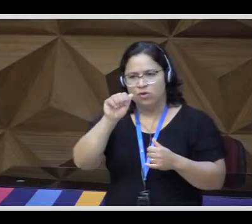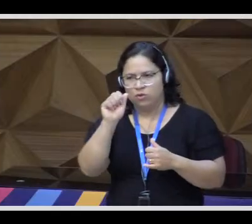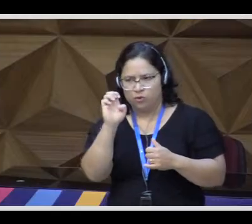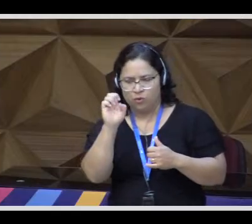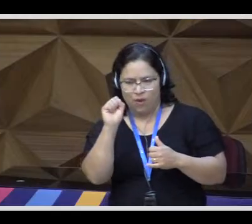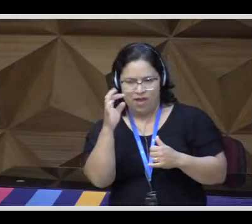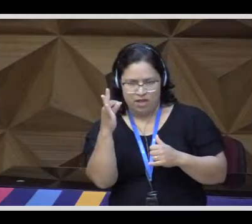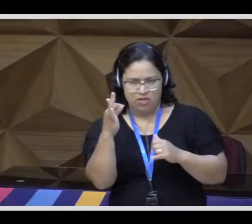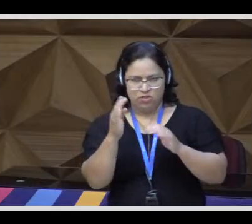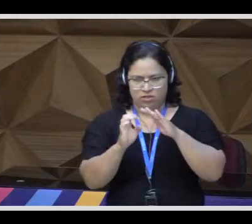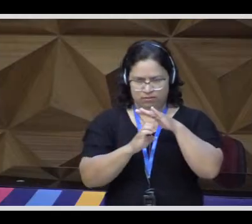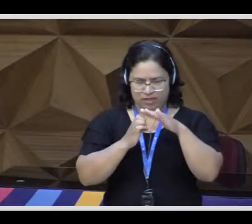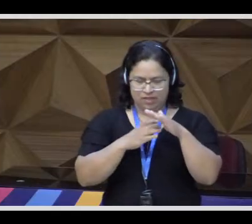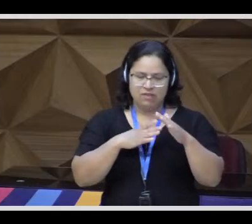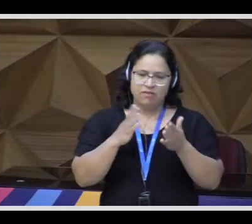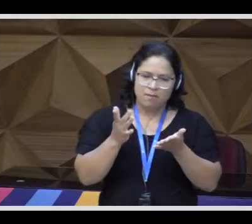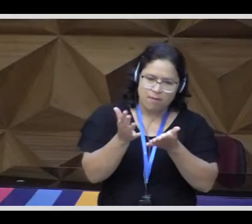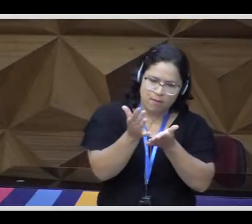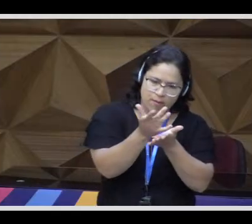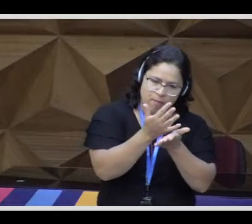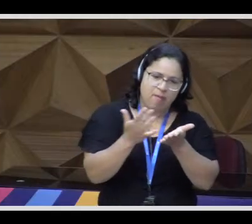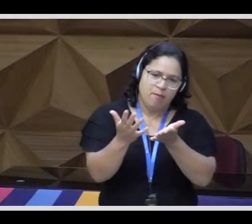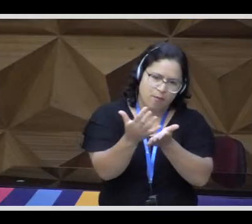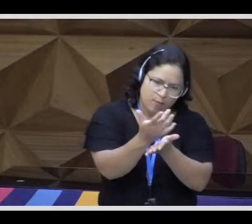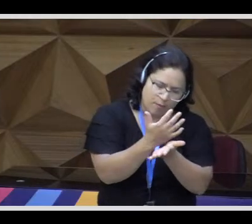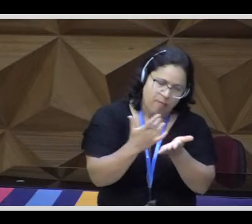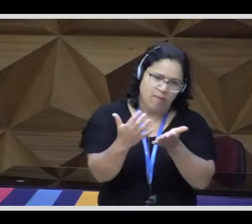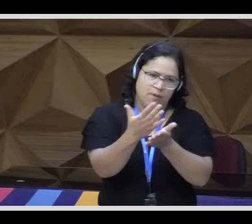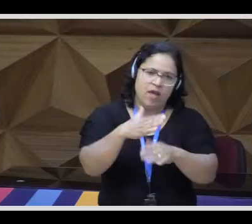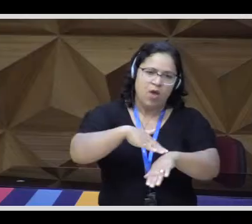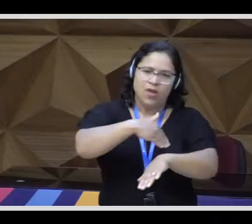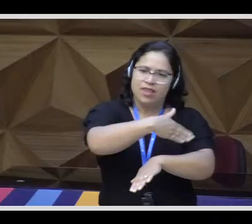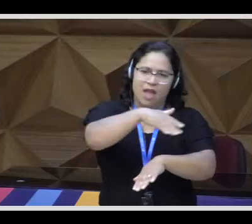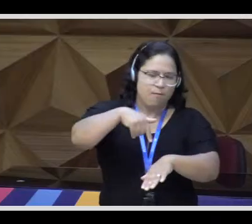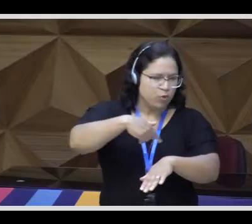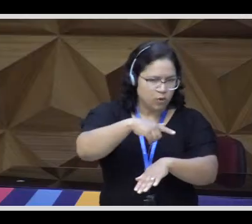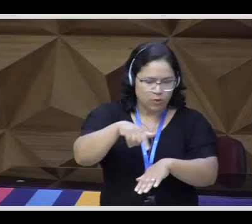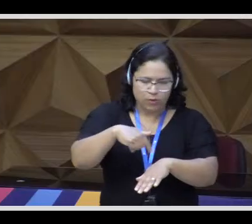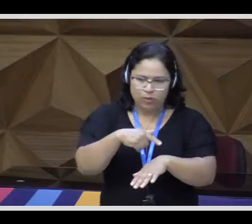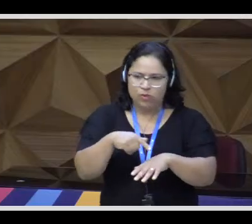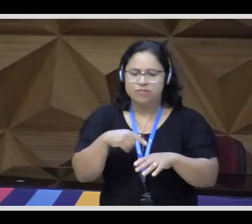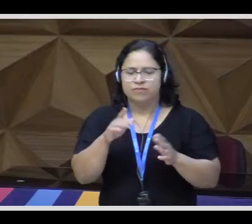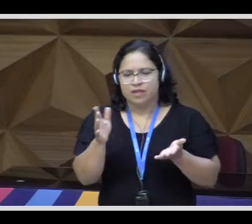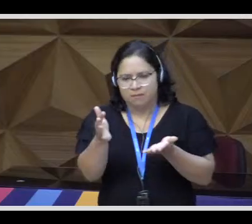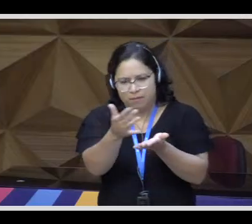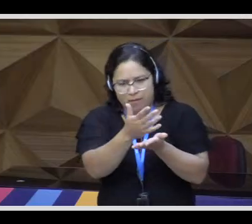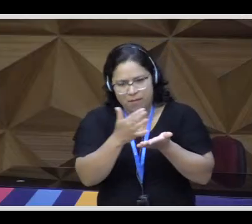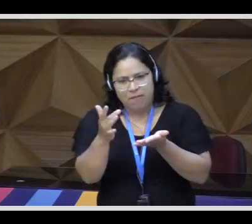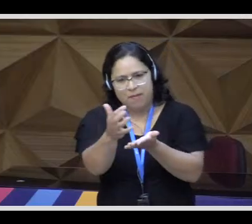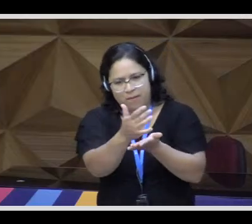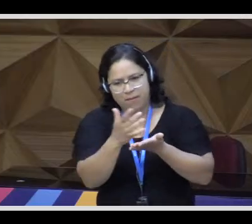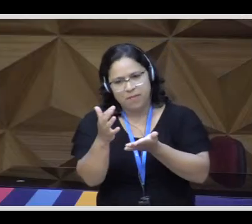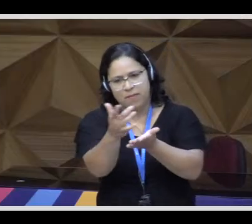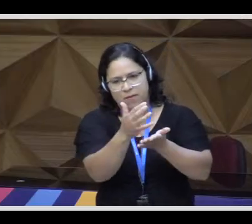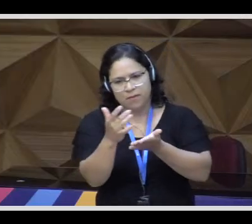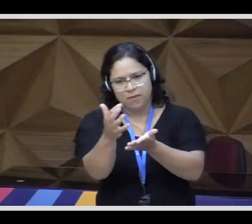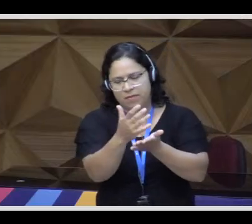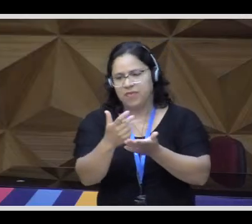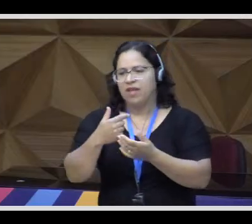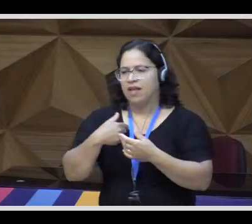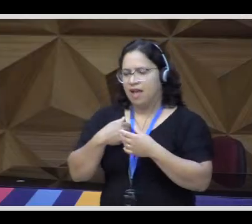data all the time. Based on that data, I train a